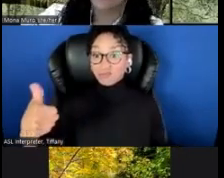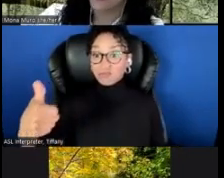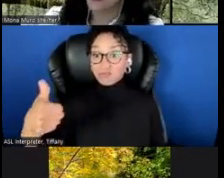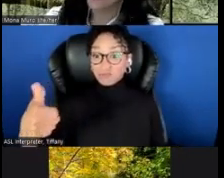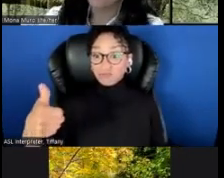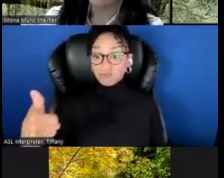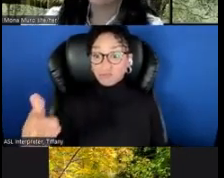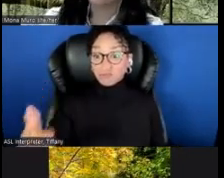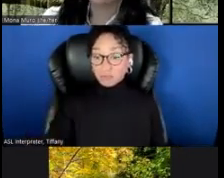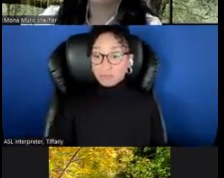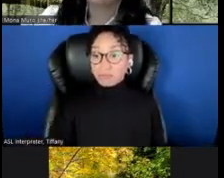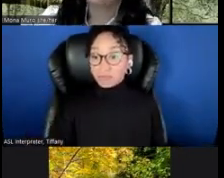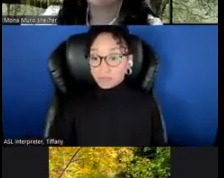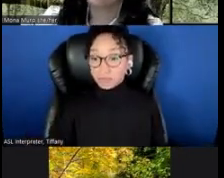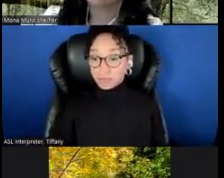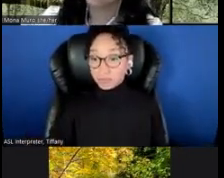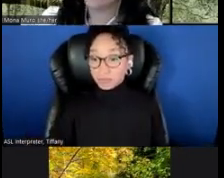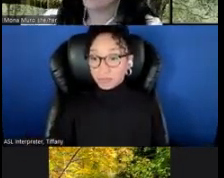Wonderful.